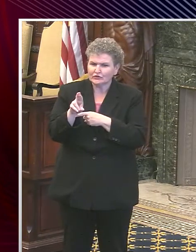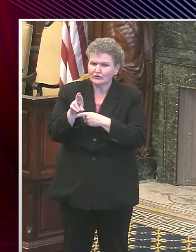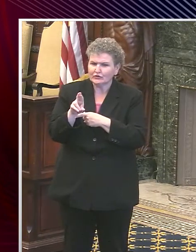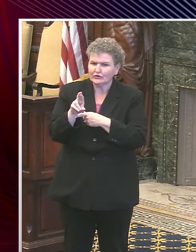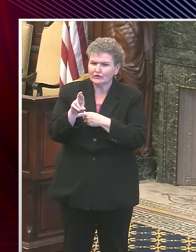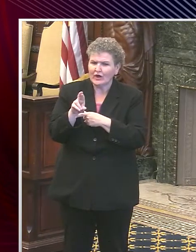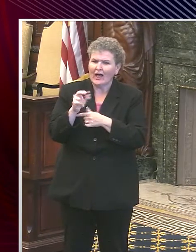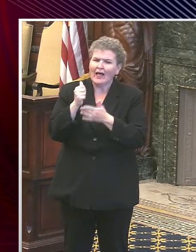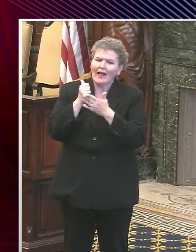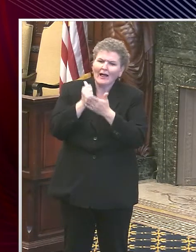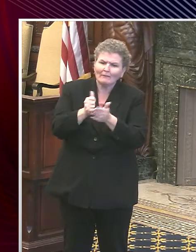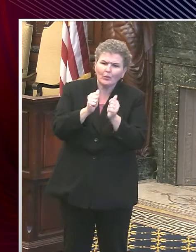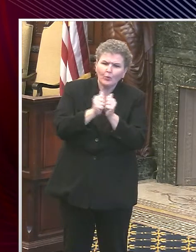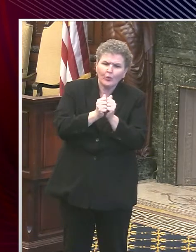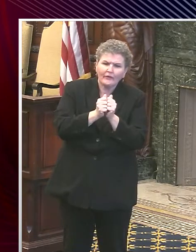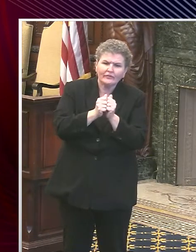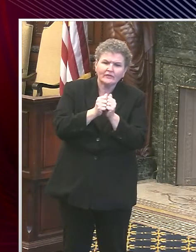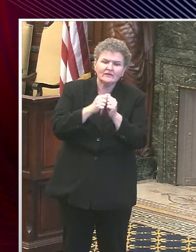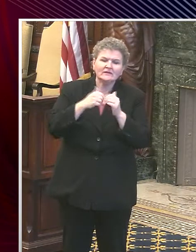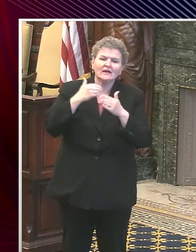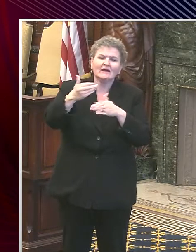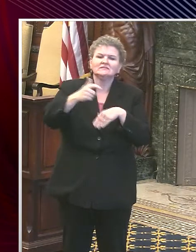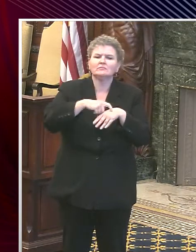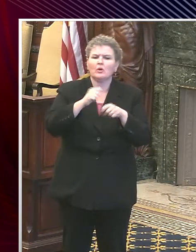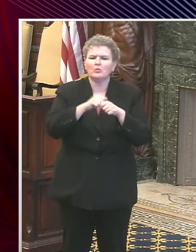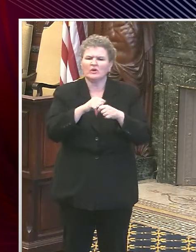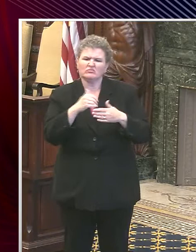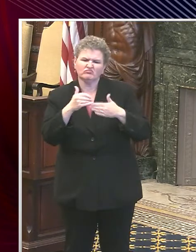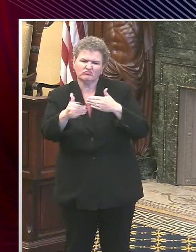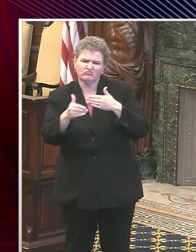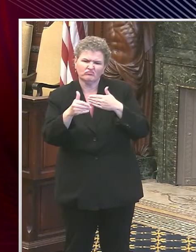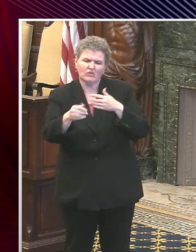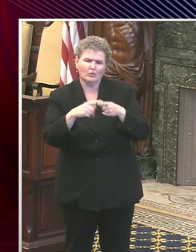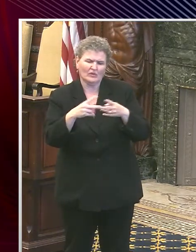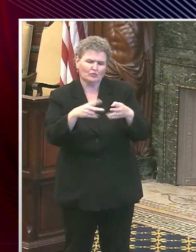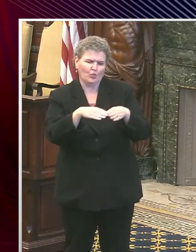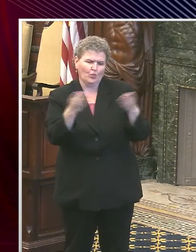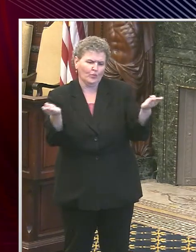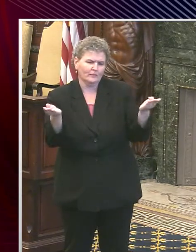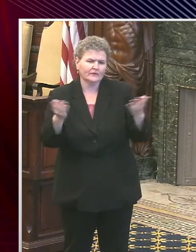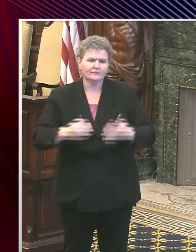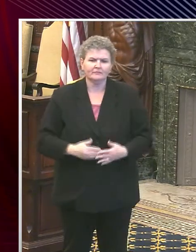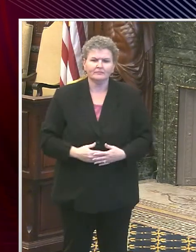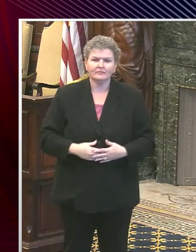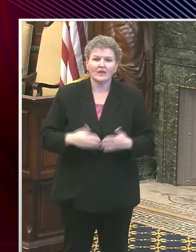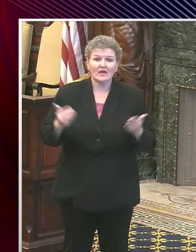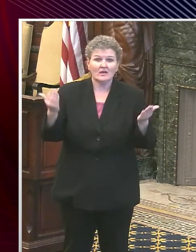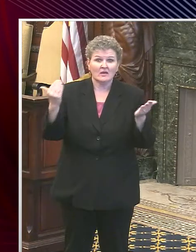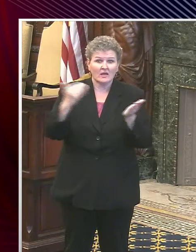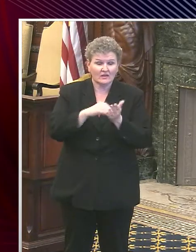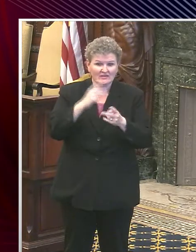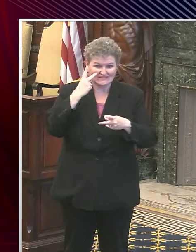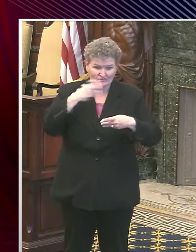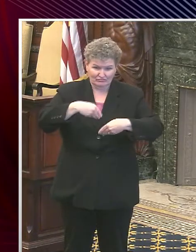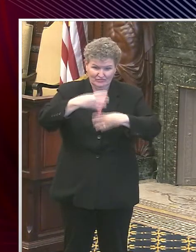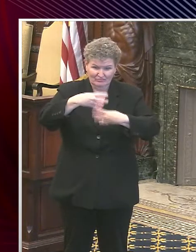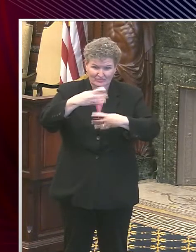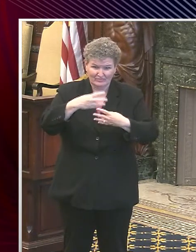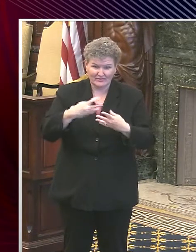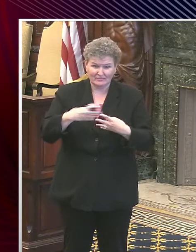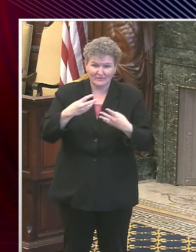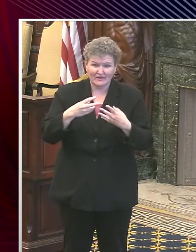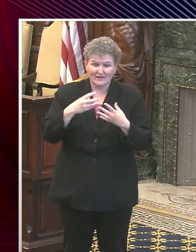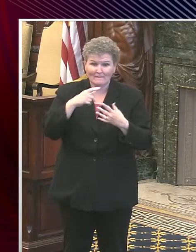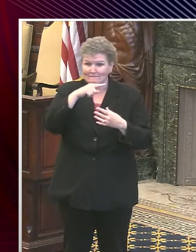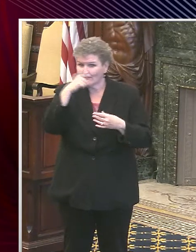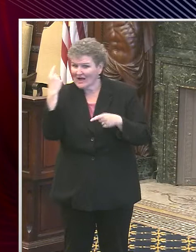trash truck has collected on that block in any given day. If we also scroll down and put the collection day boundary, you